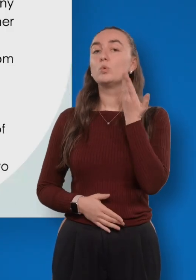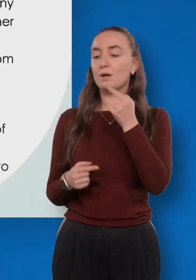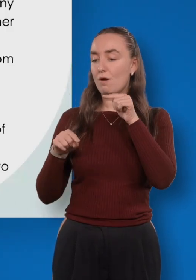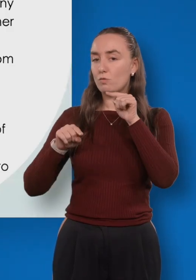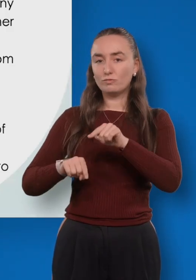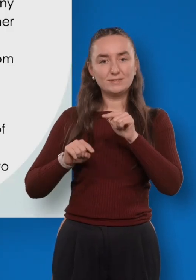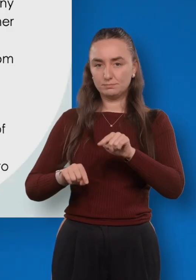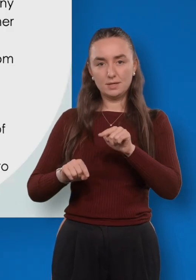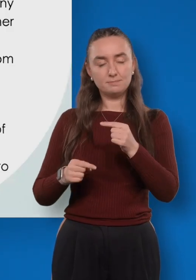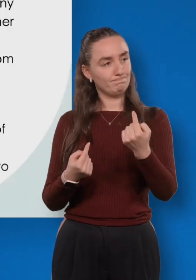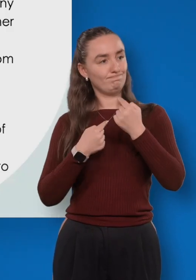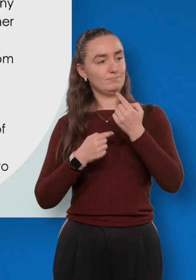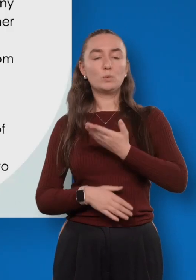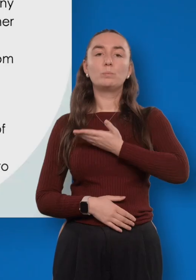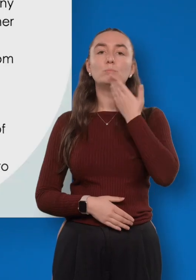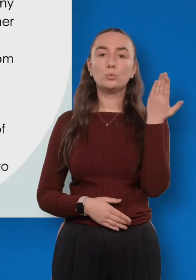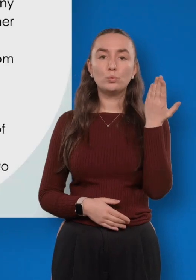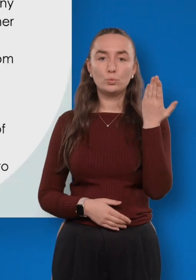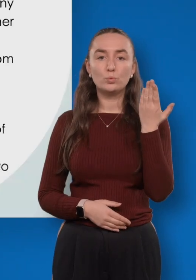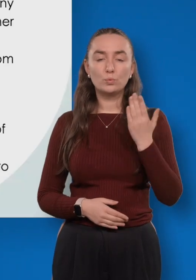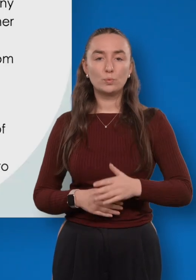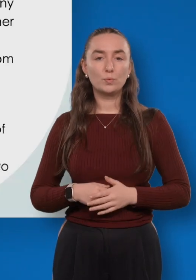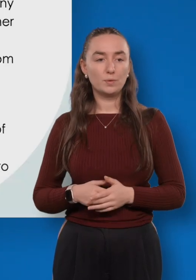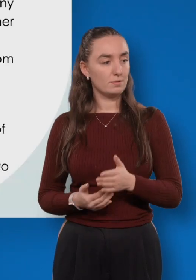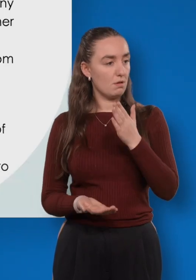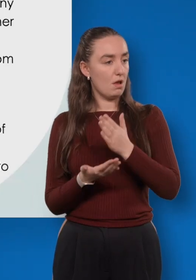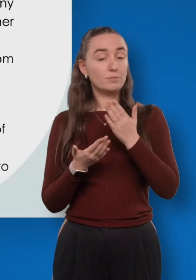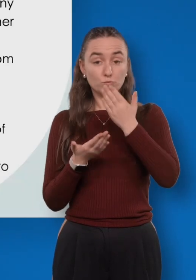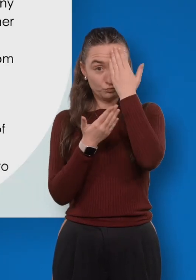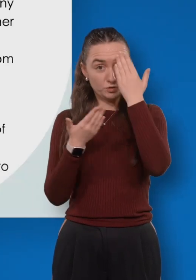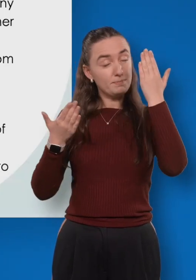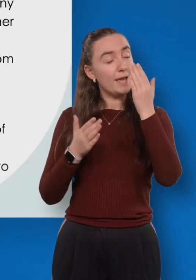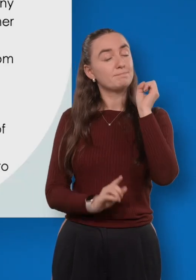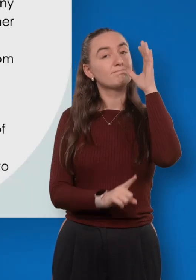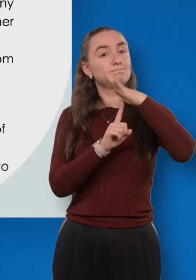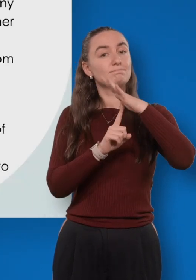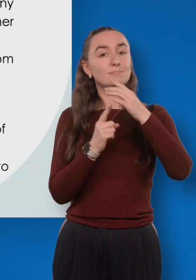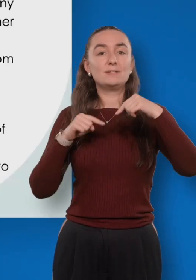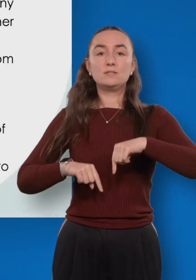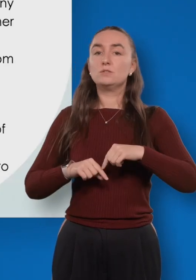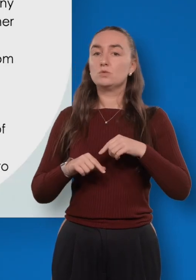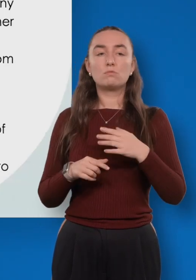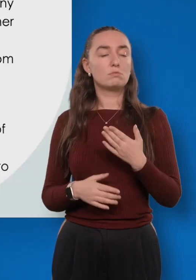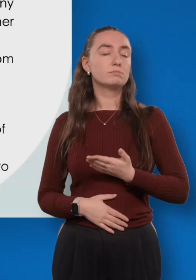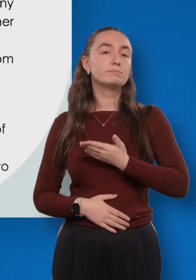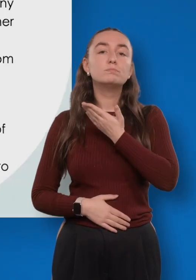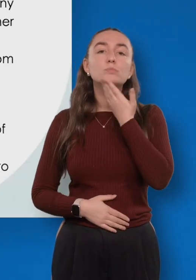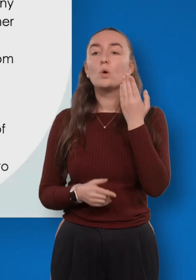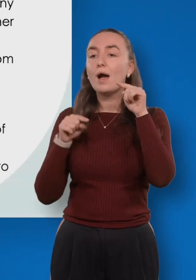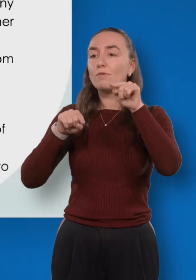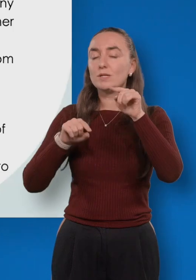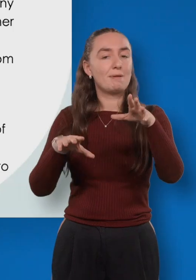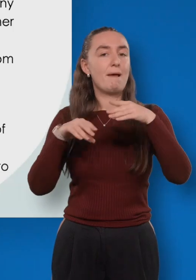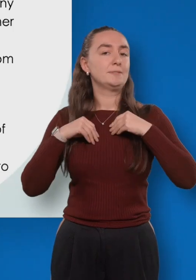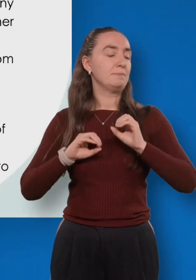We do regard respect very highly, so we do not tolerate any